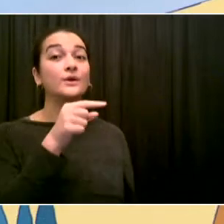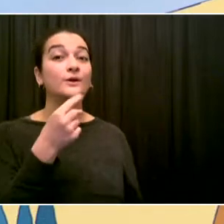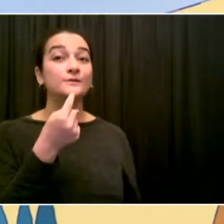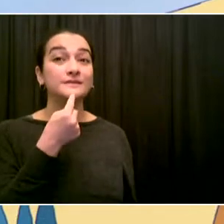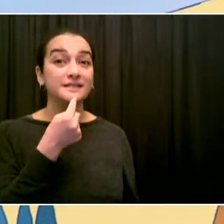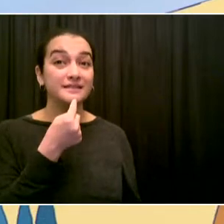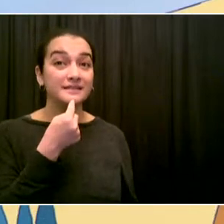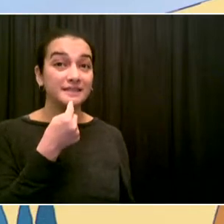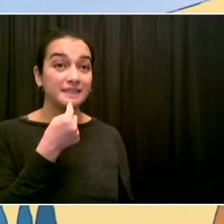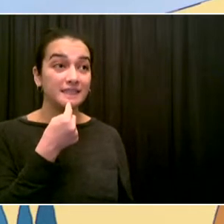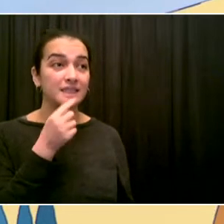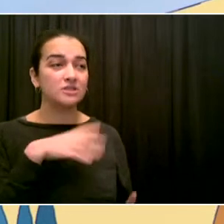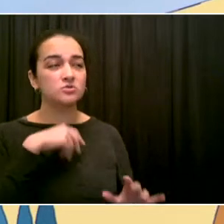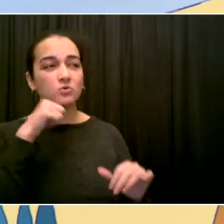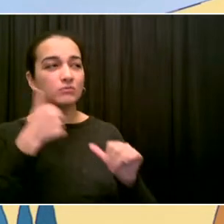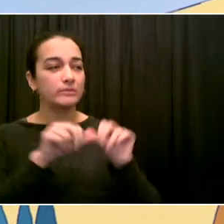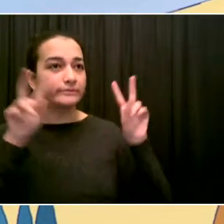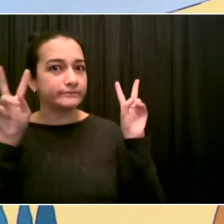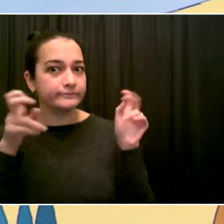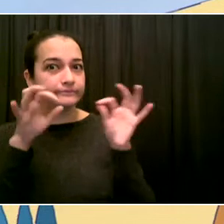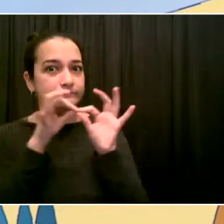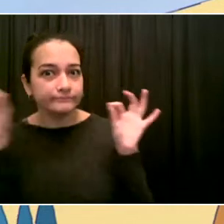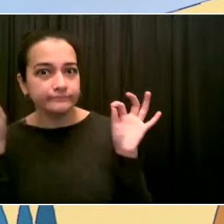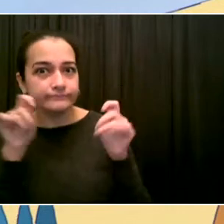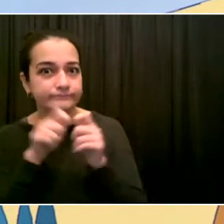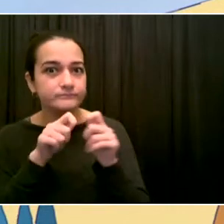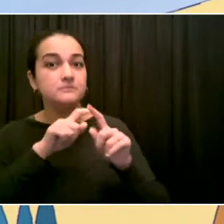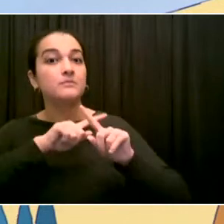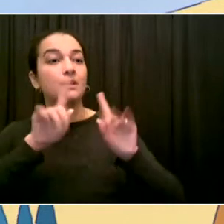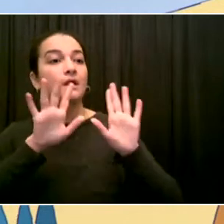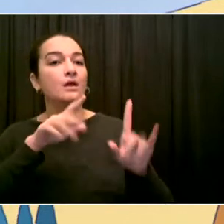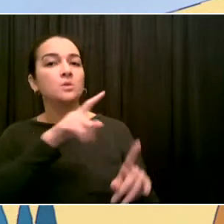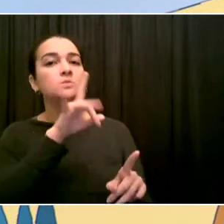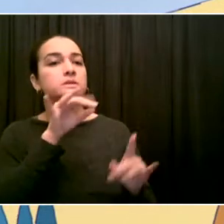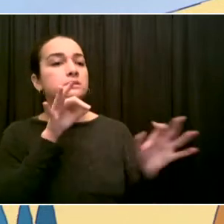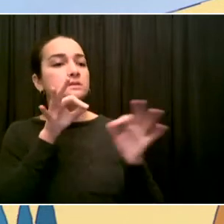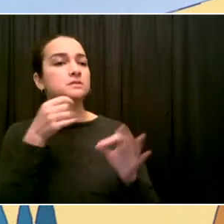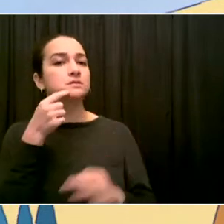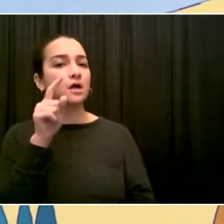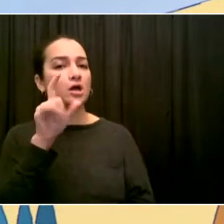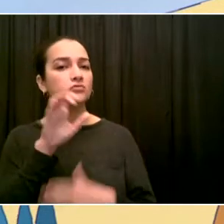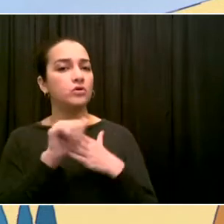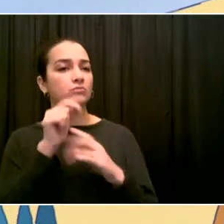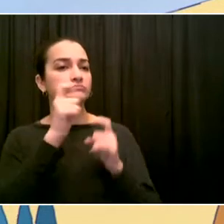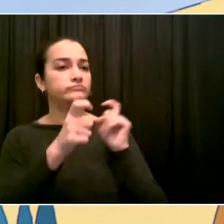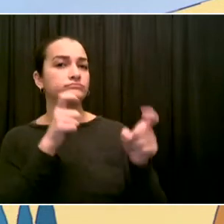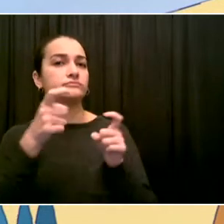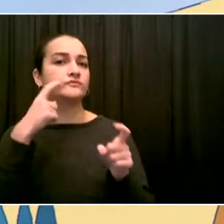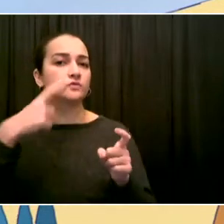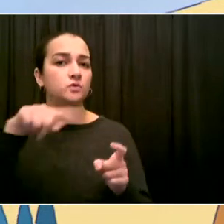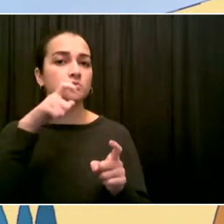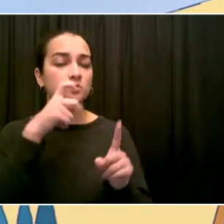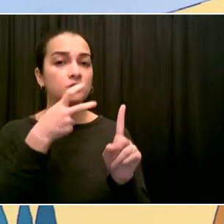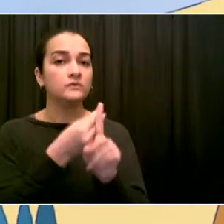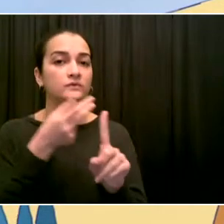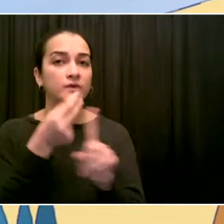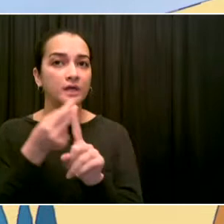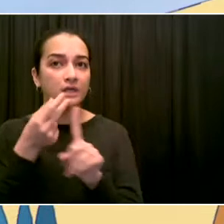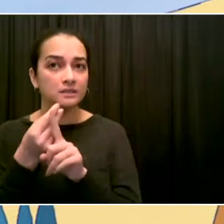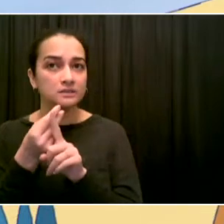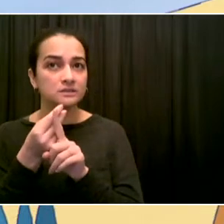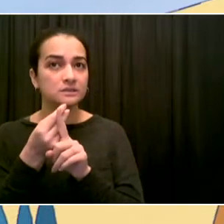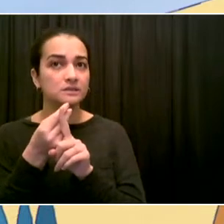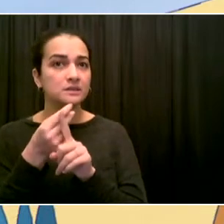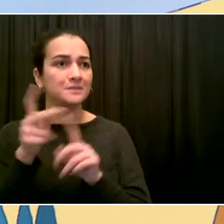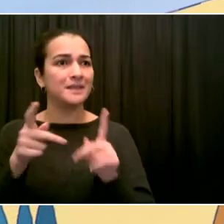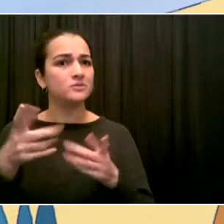$100 that's being offered as an incentive that we deserve this, right? And I'm taking my kids in